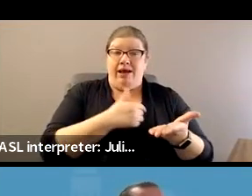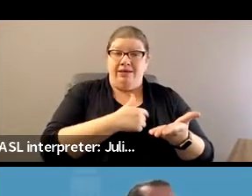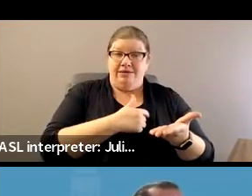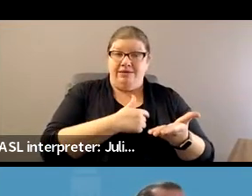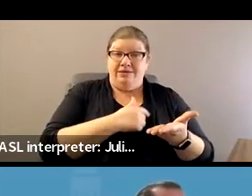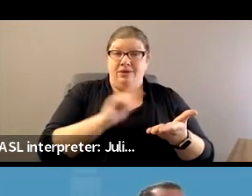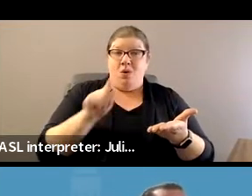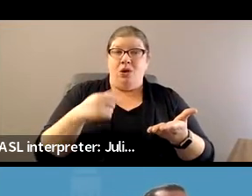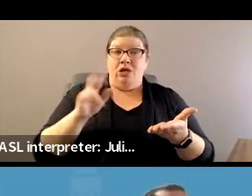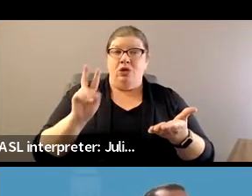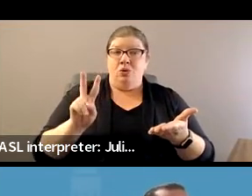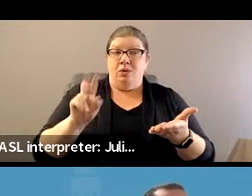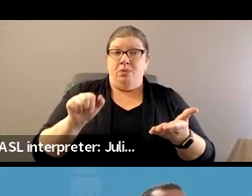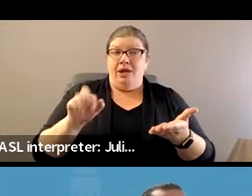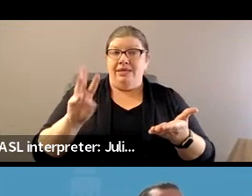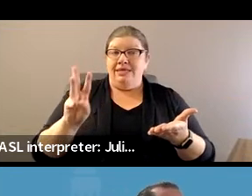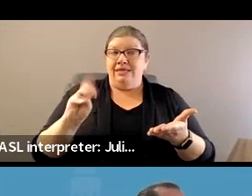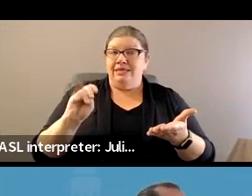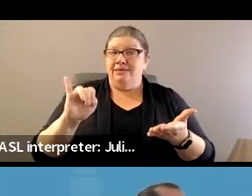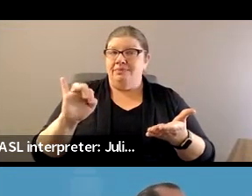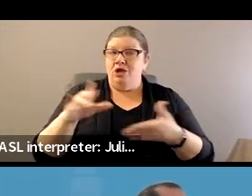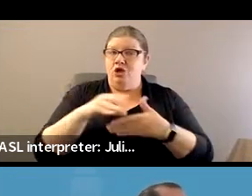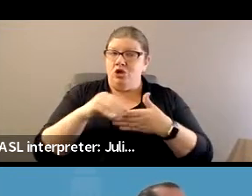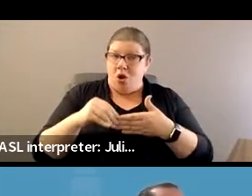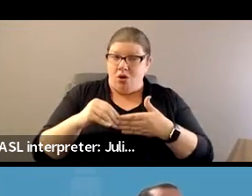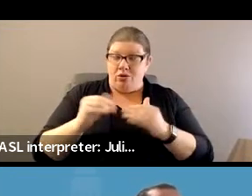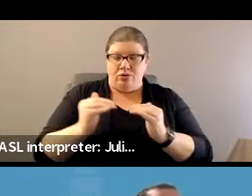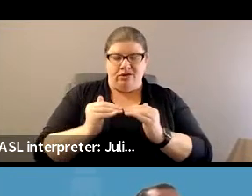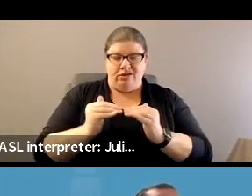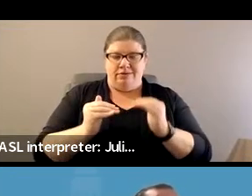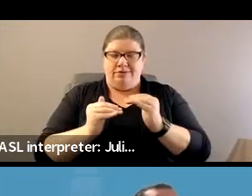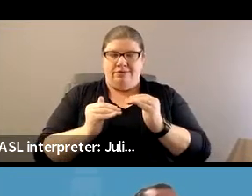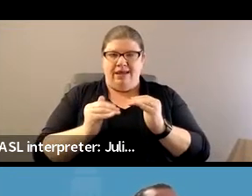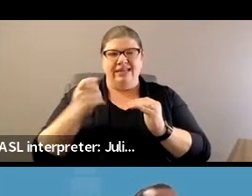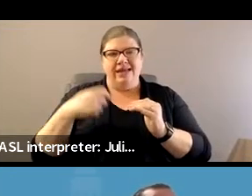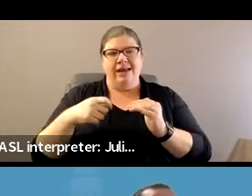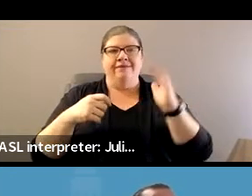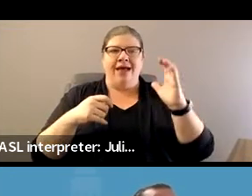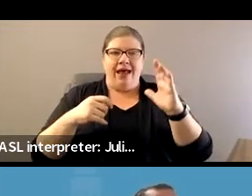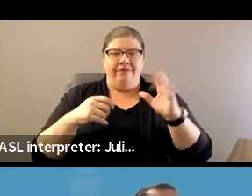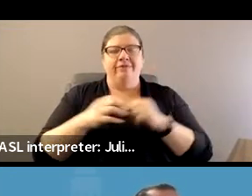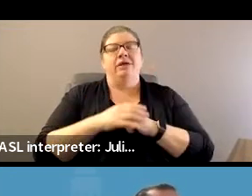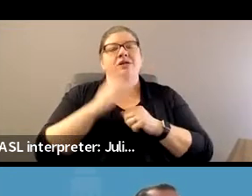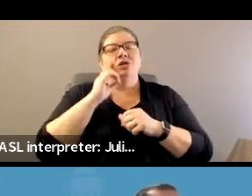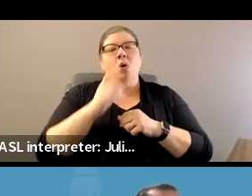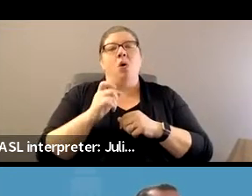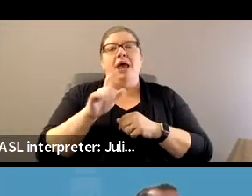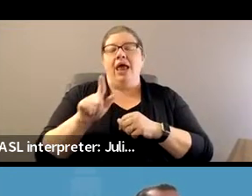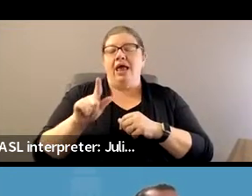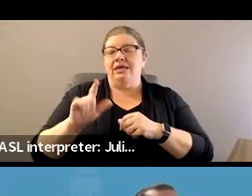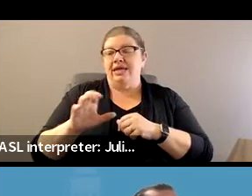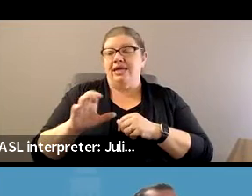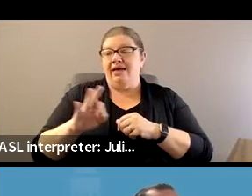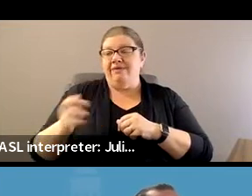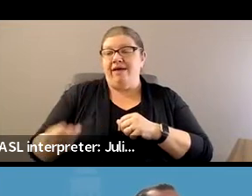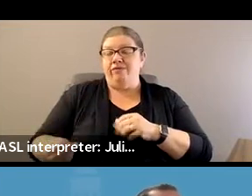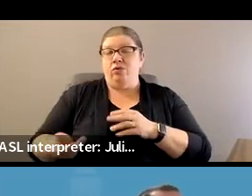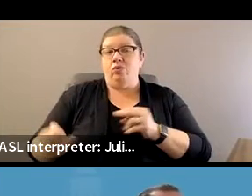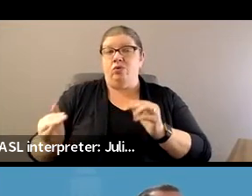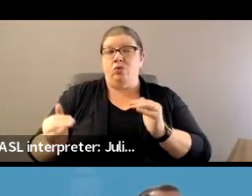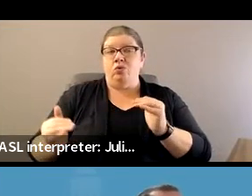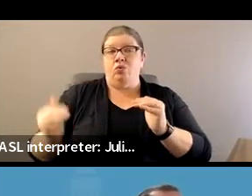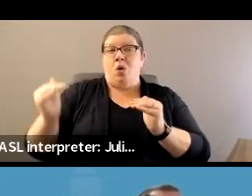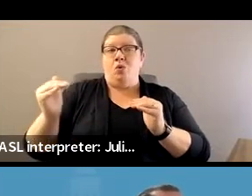only $2.6 million into community funded if that's the case. Because every time LCFF grows, the part where we're over